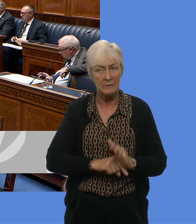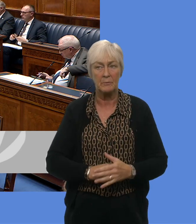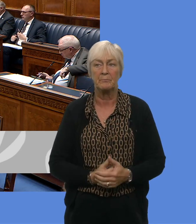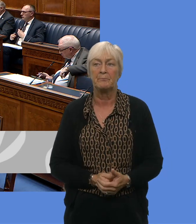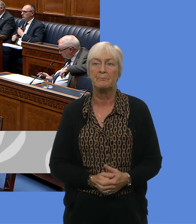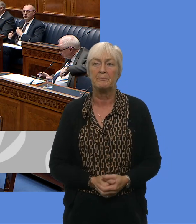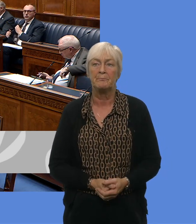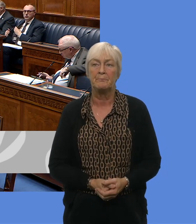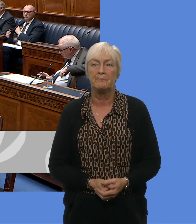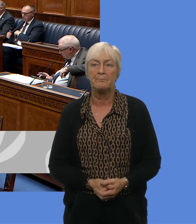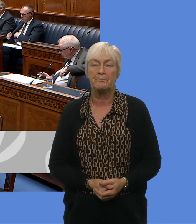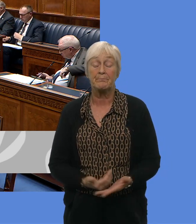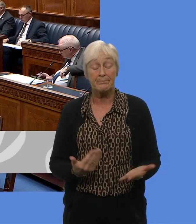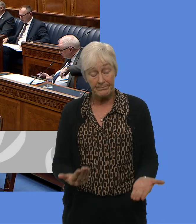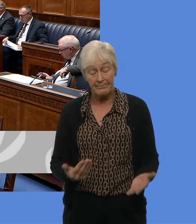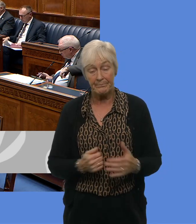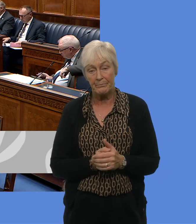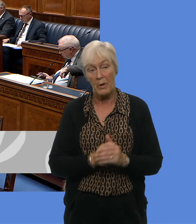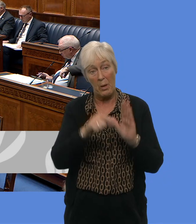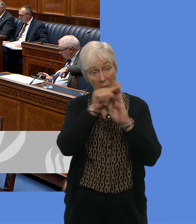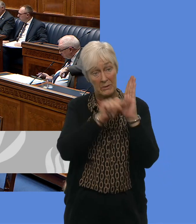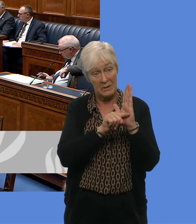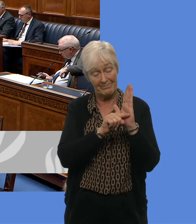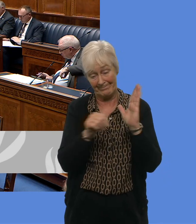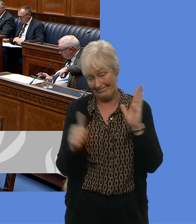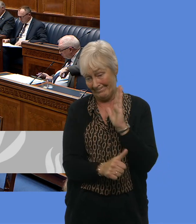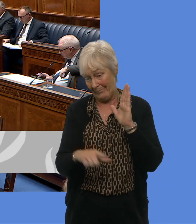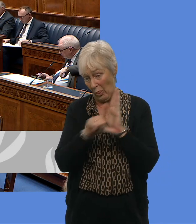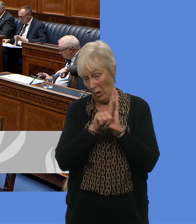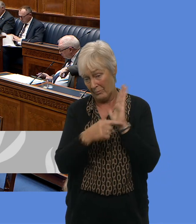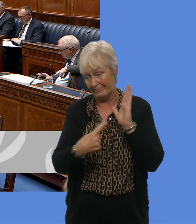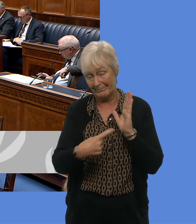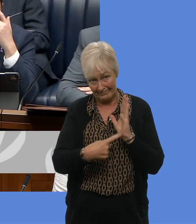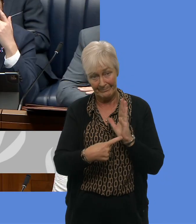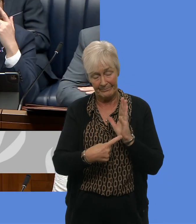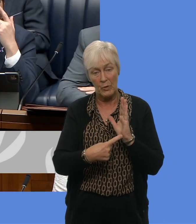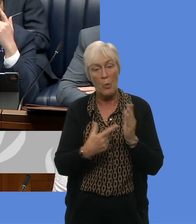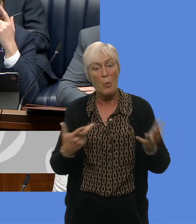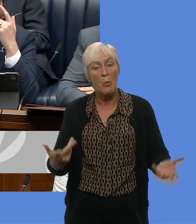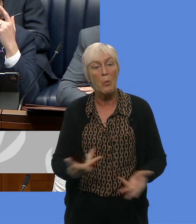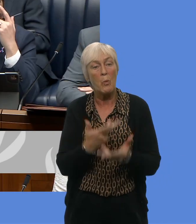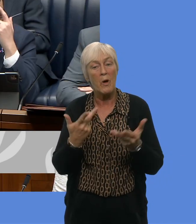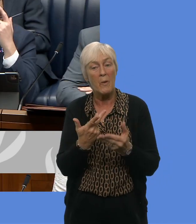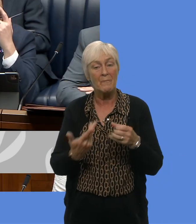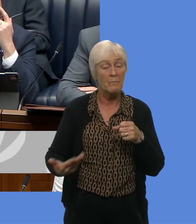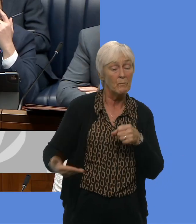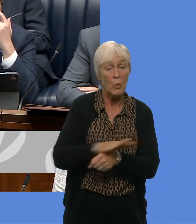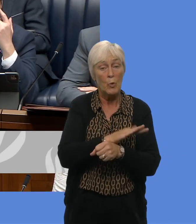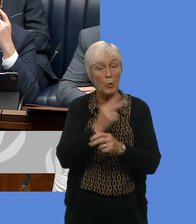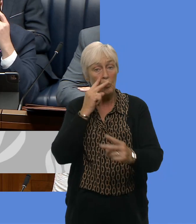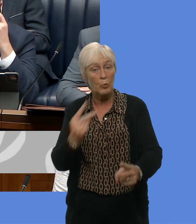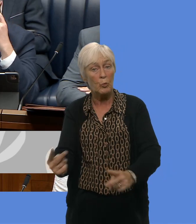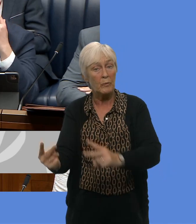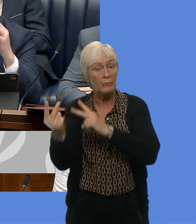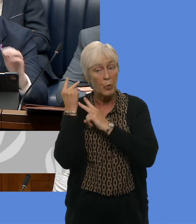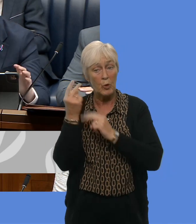Well, the policy is underpinned by legislation in many respects, and where there is a full review that should take place,